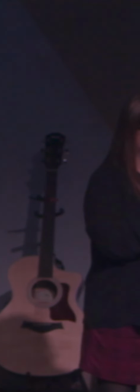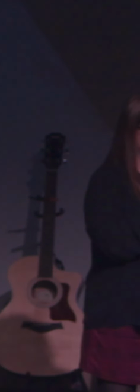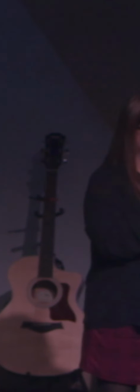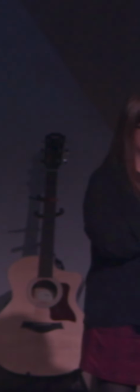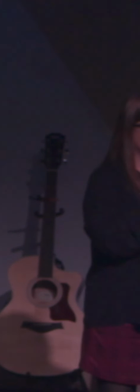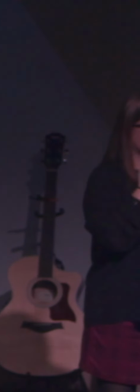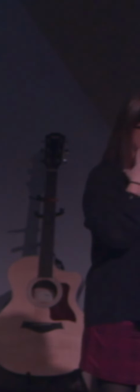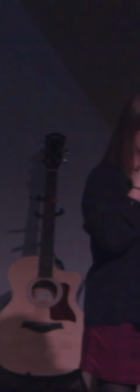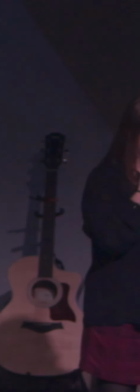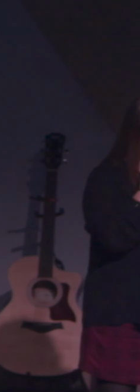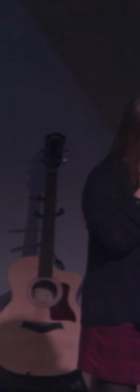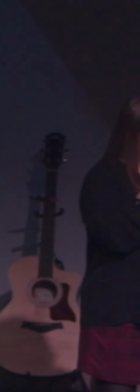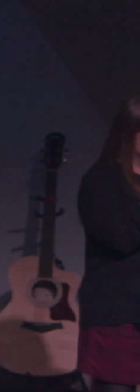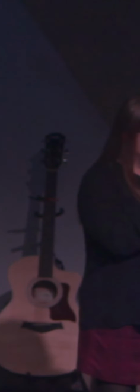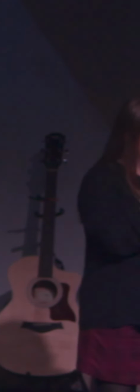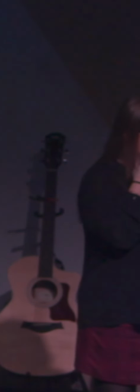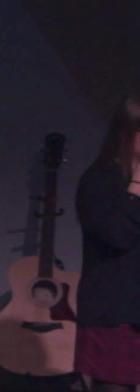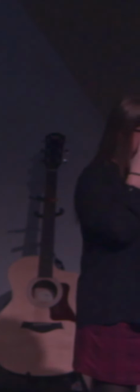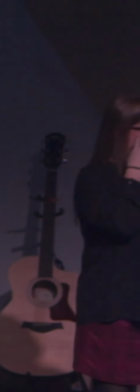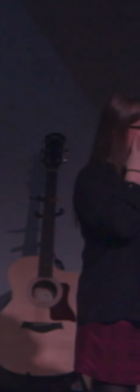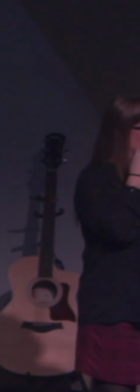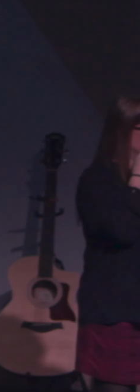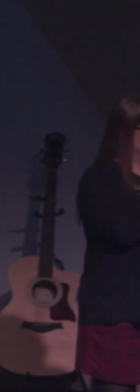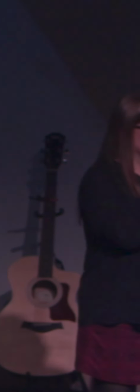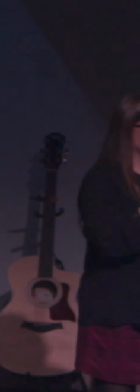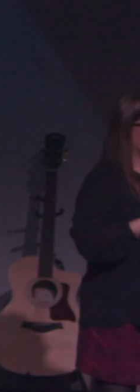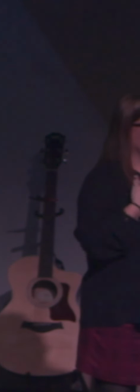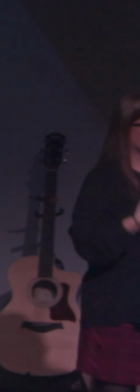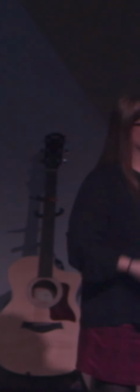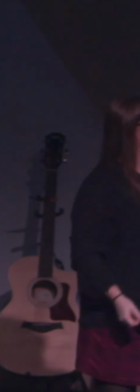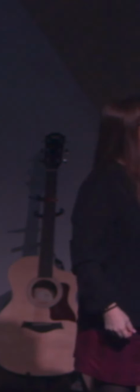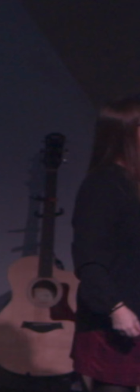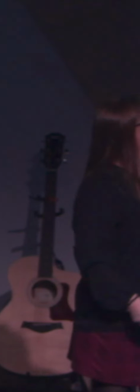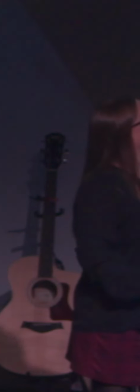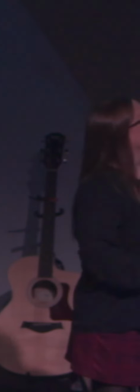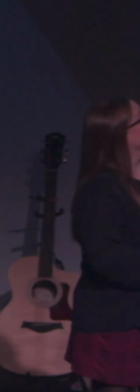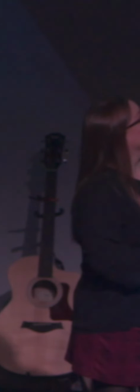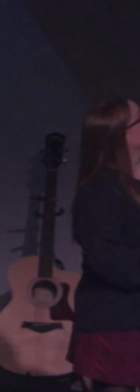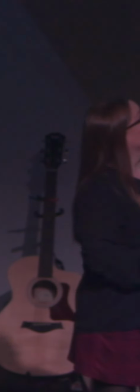you walk through things you never expected to walk through, and we realize that life looks more like this.